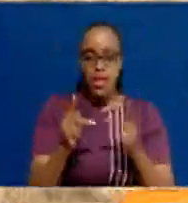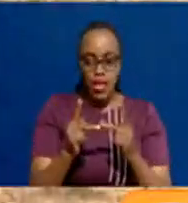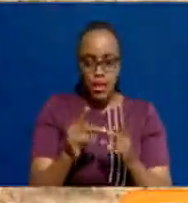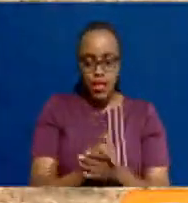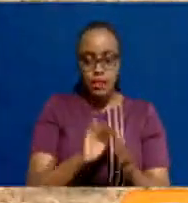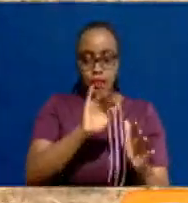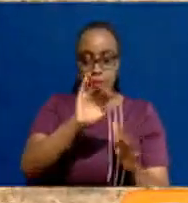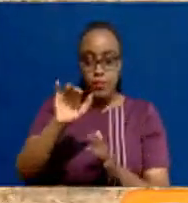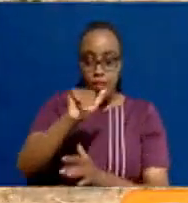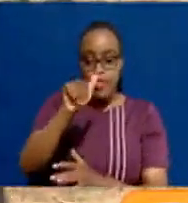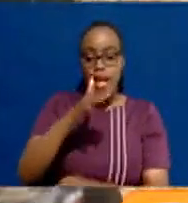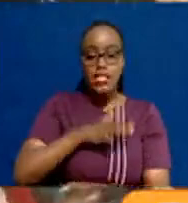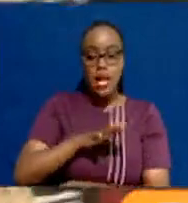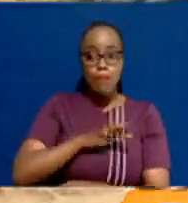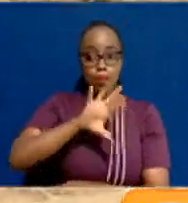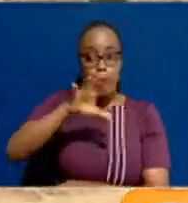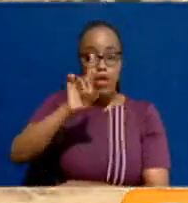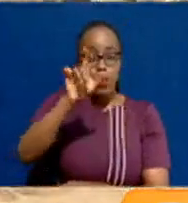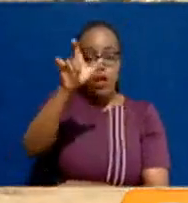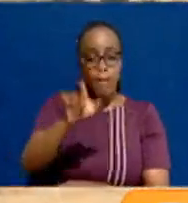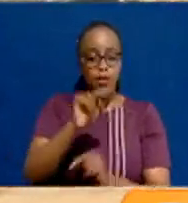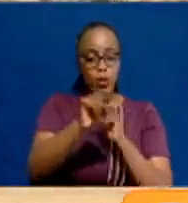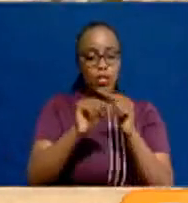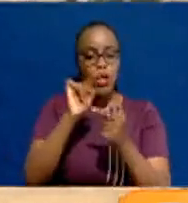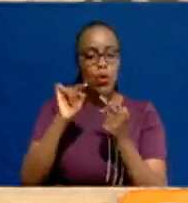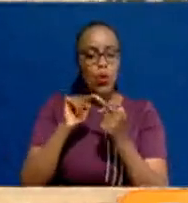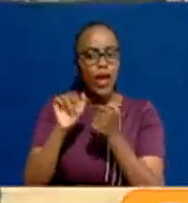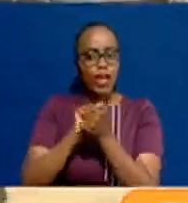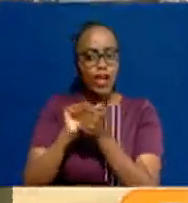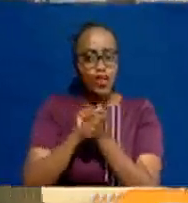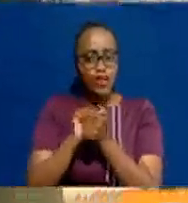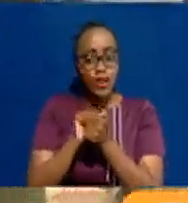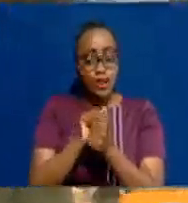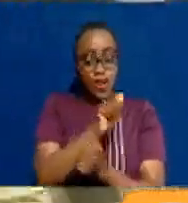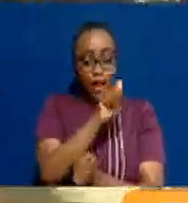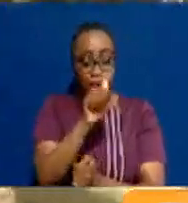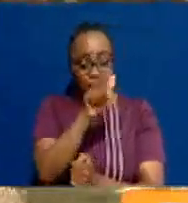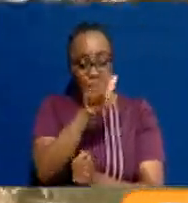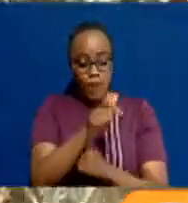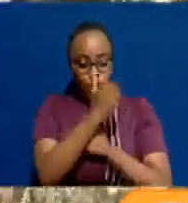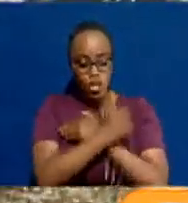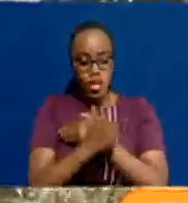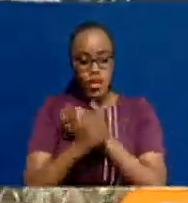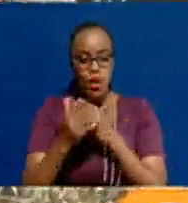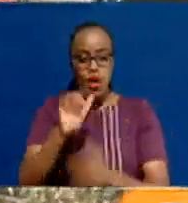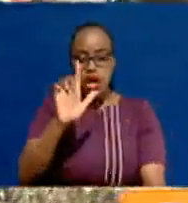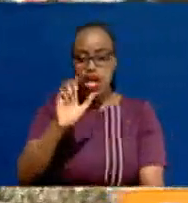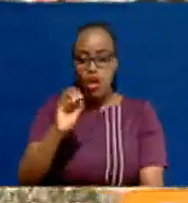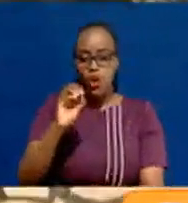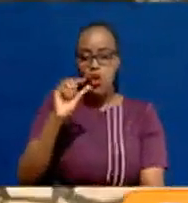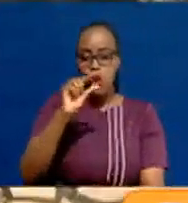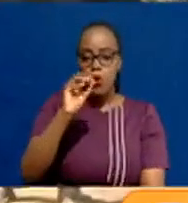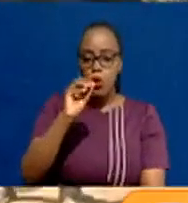In Samburu County, one person was killed on Friday and another injured in Logoron